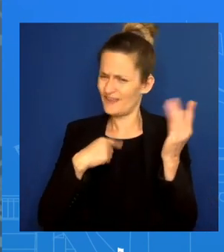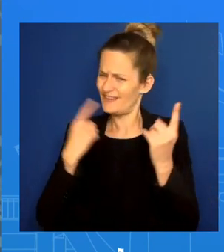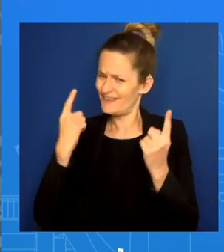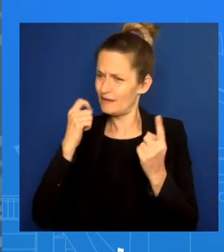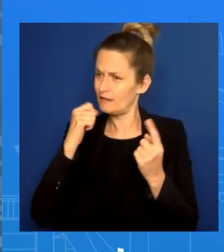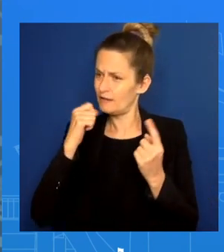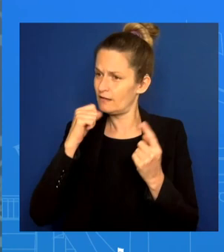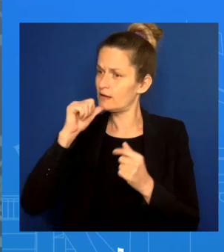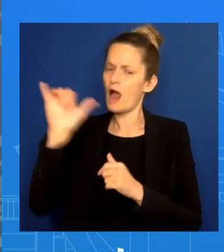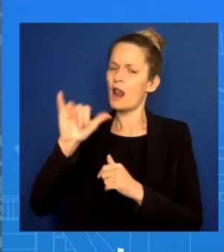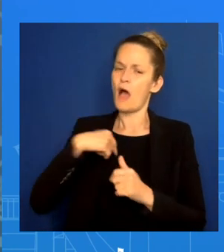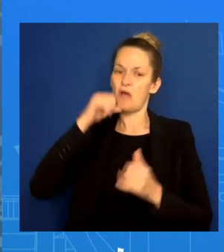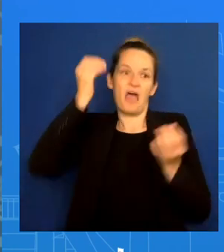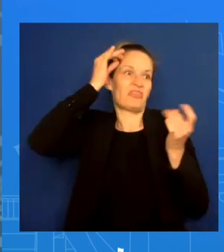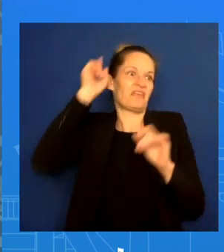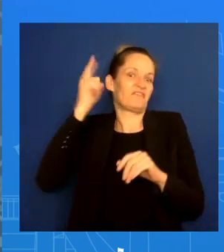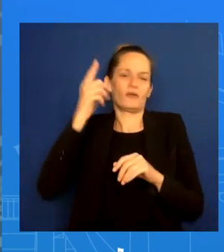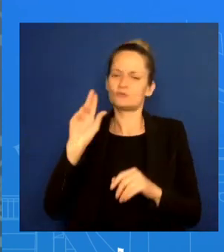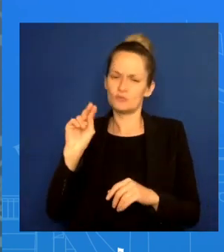that